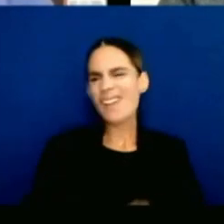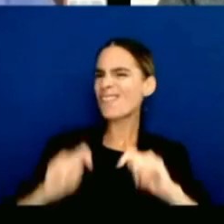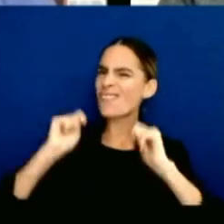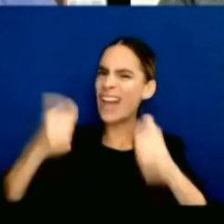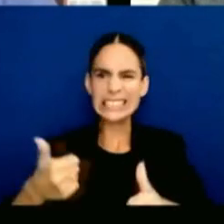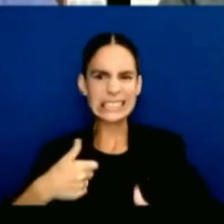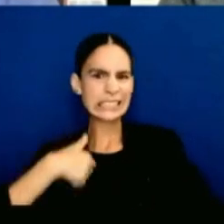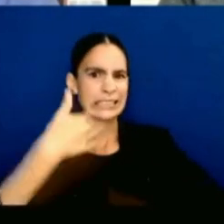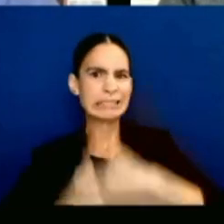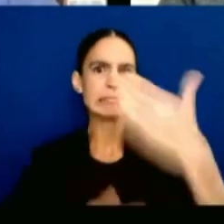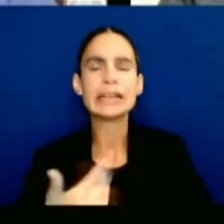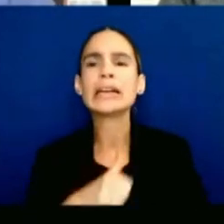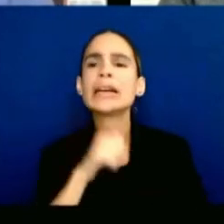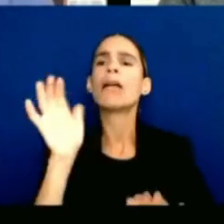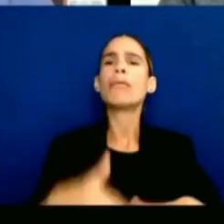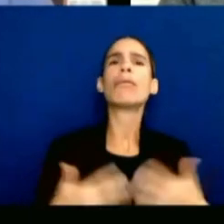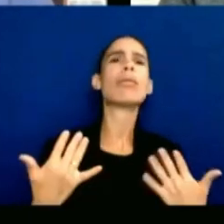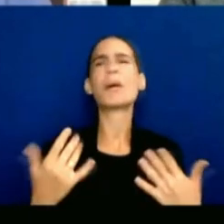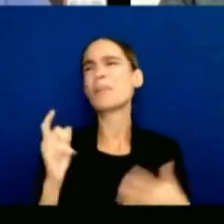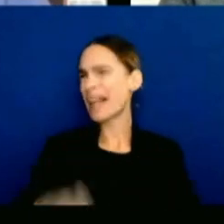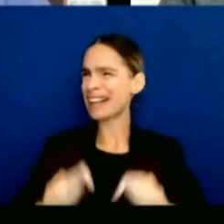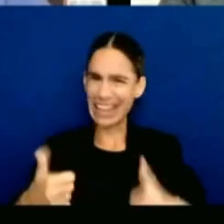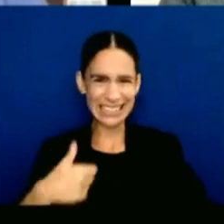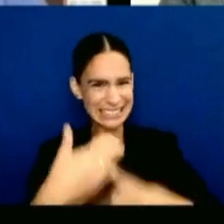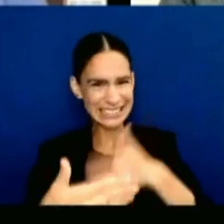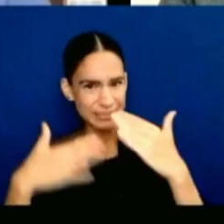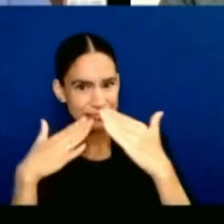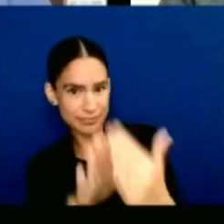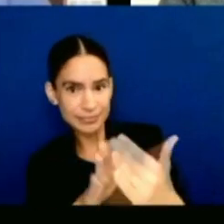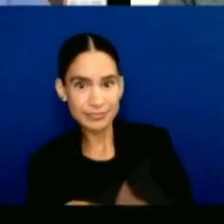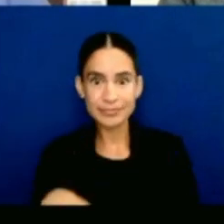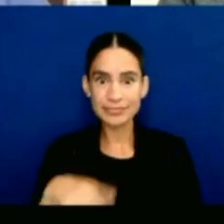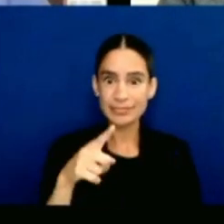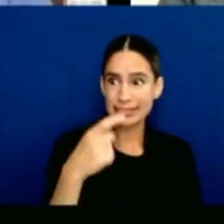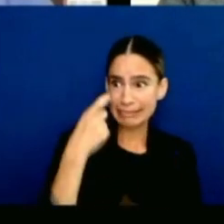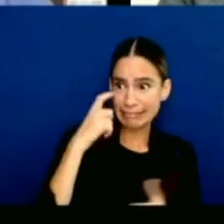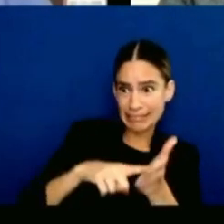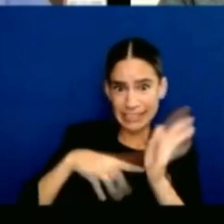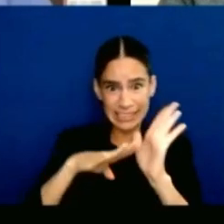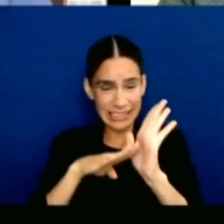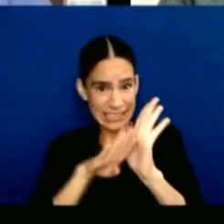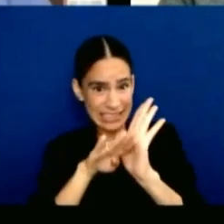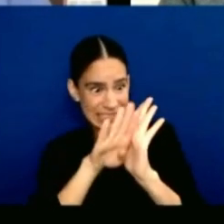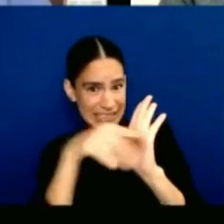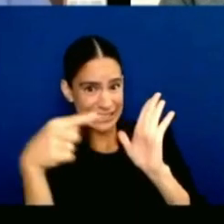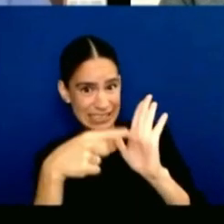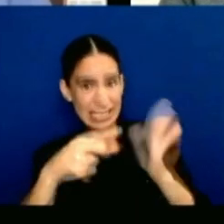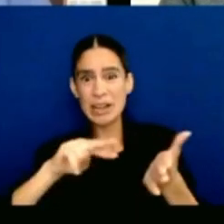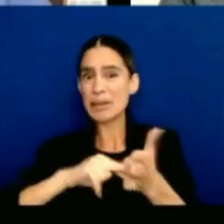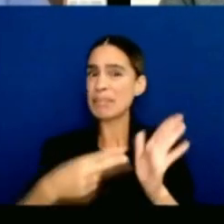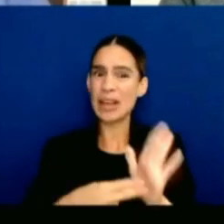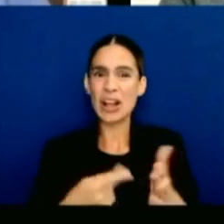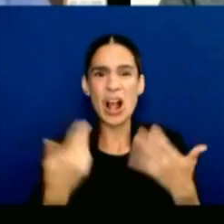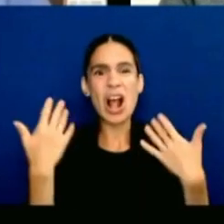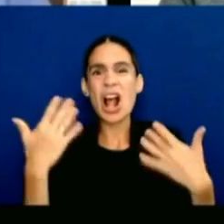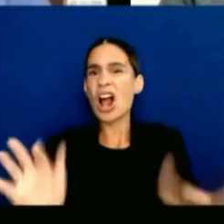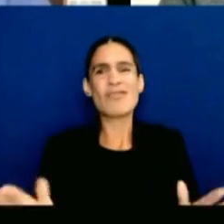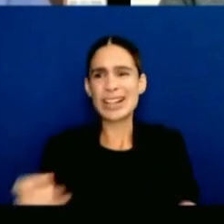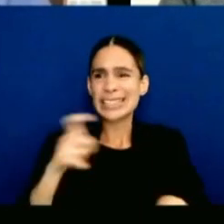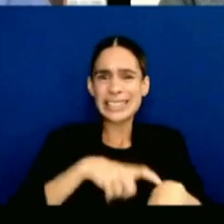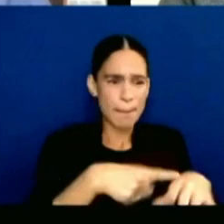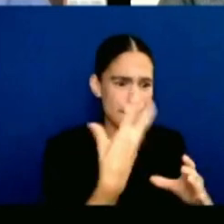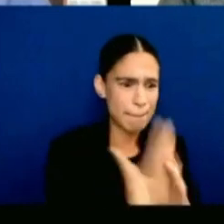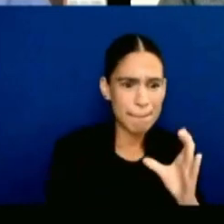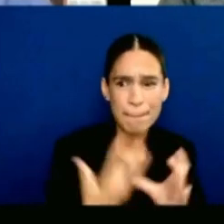of cases means you've already kind of lost a lot of the time that you might have been able to retain to keep things